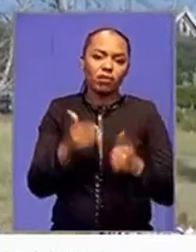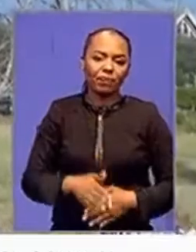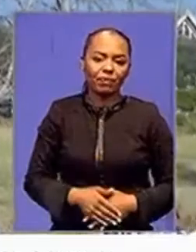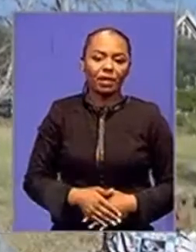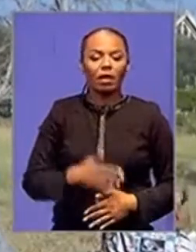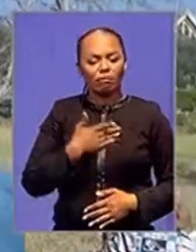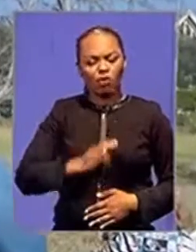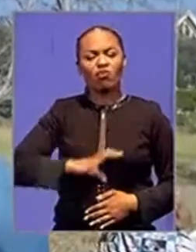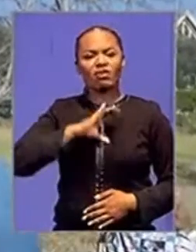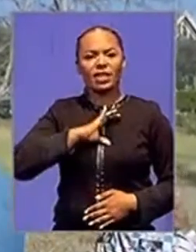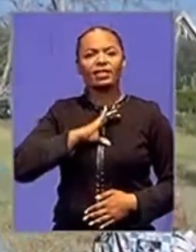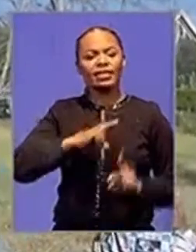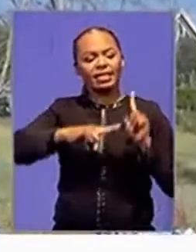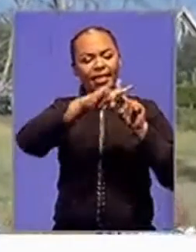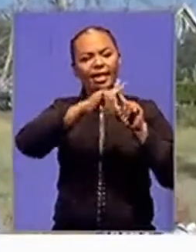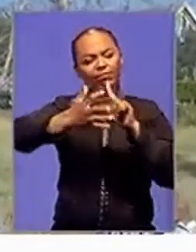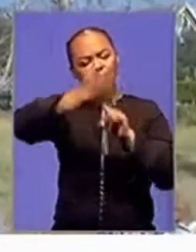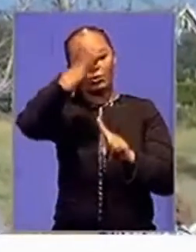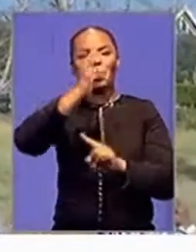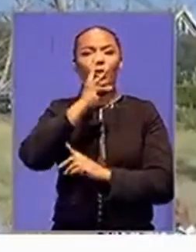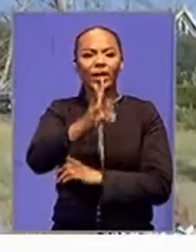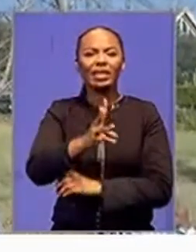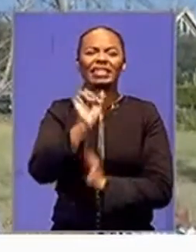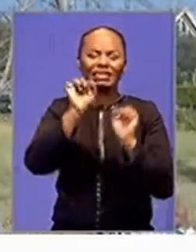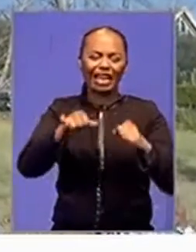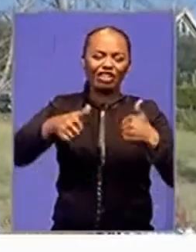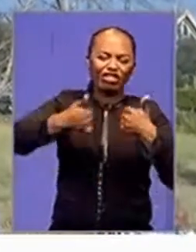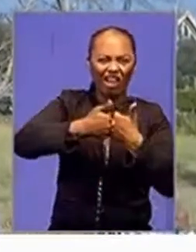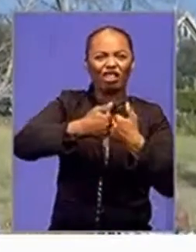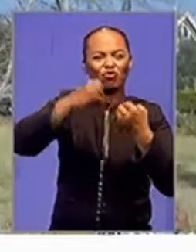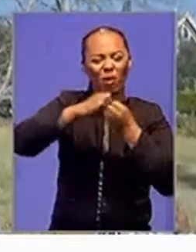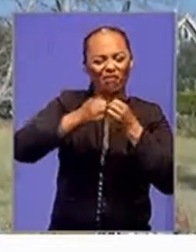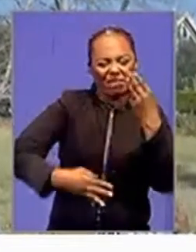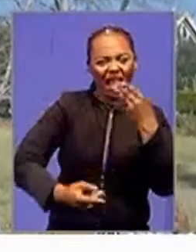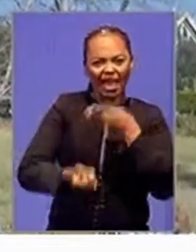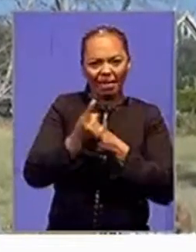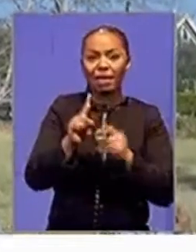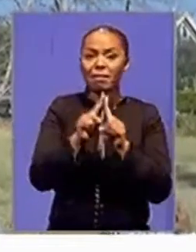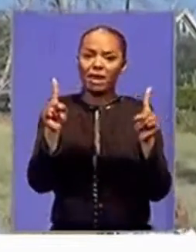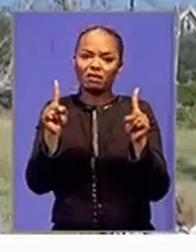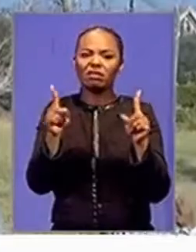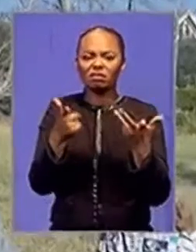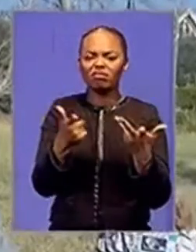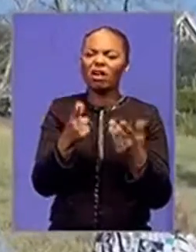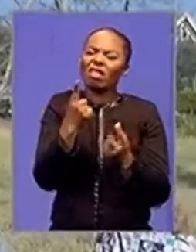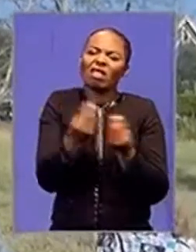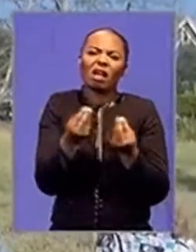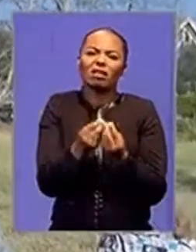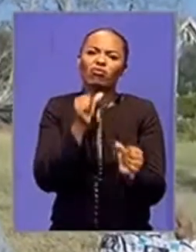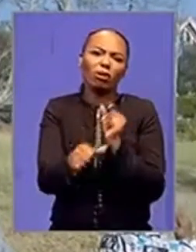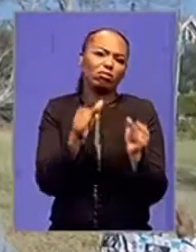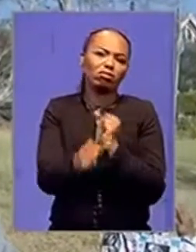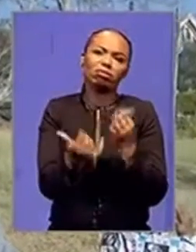reach our target. We did have some glitches at the beginning of the vaccination on the 23rd, but things have improved since